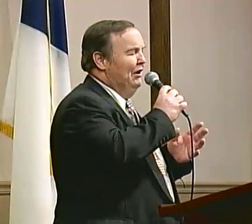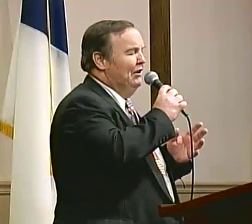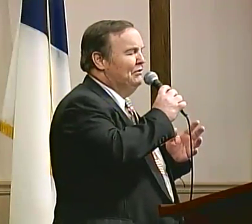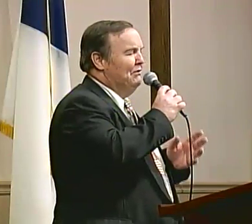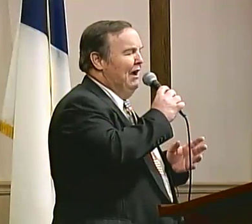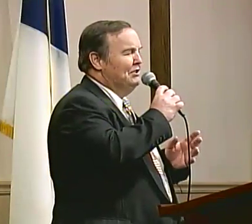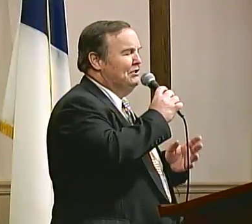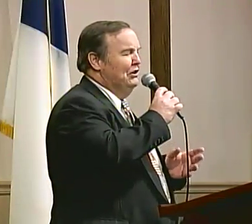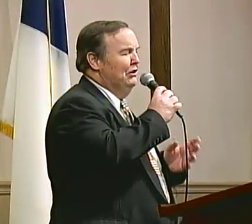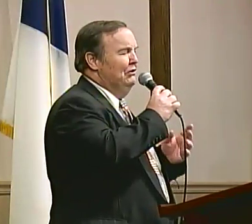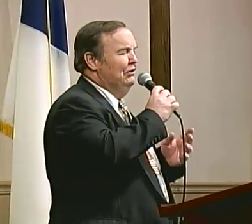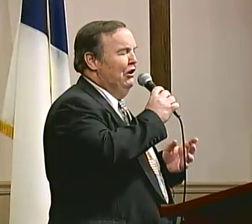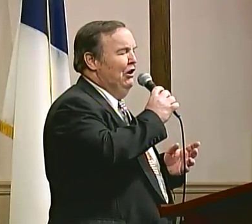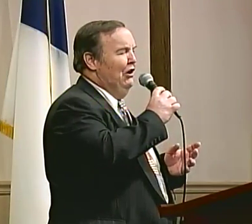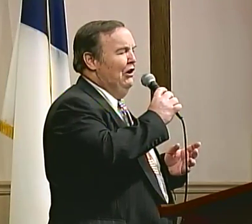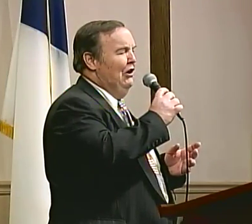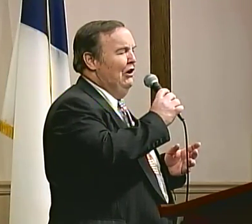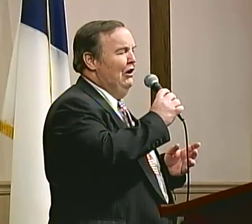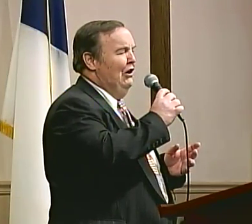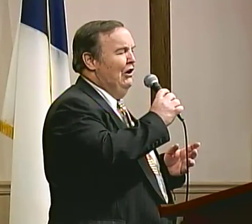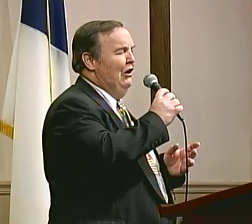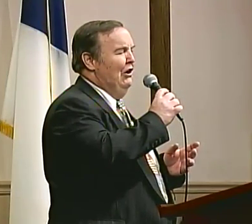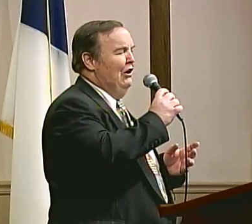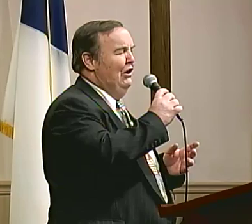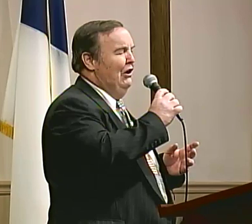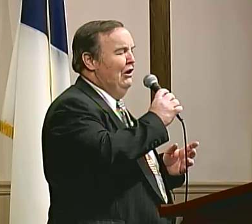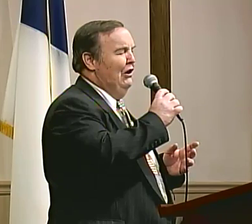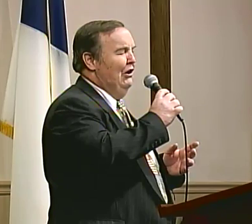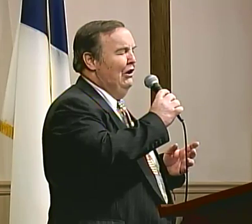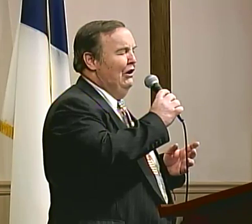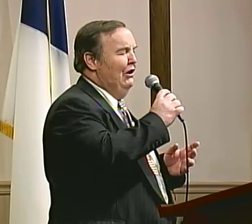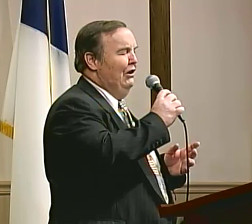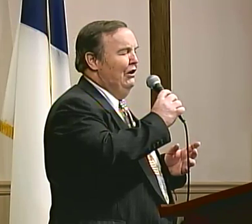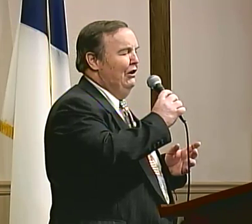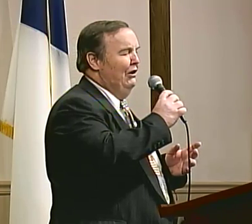I'm gonna trust you, Lord.